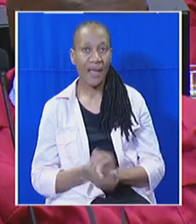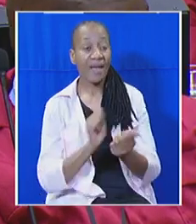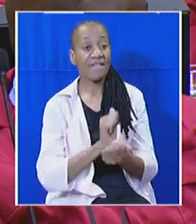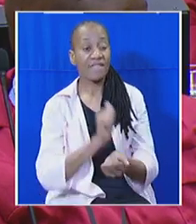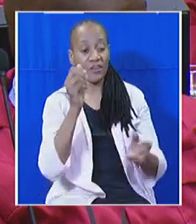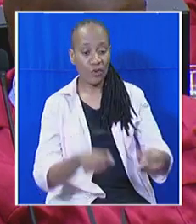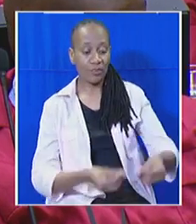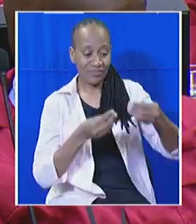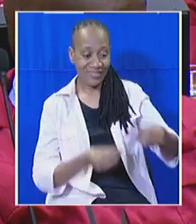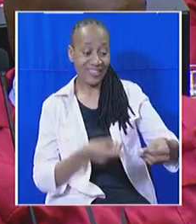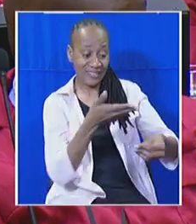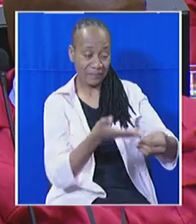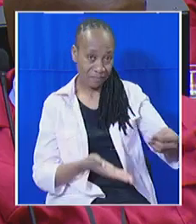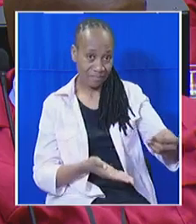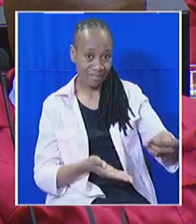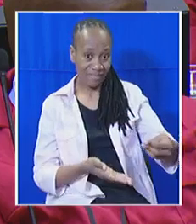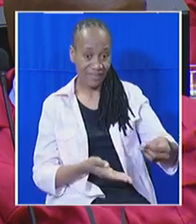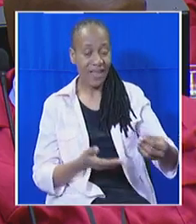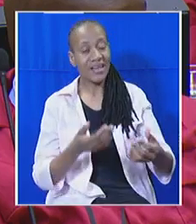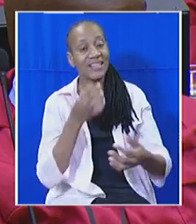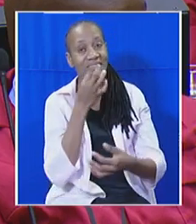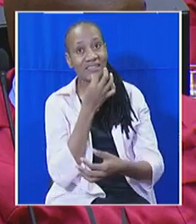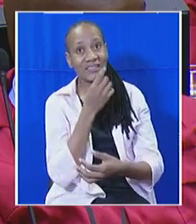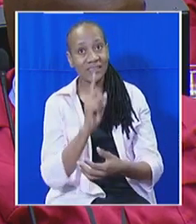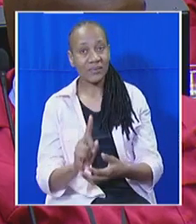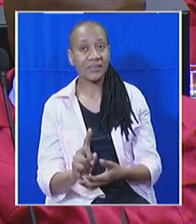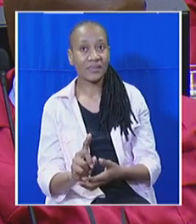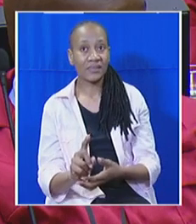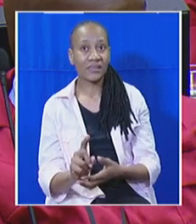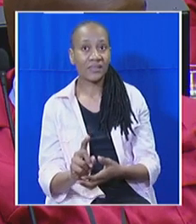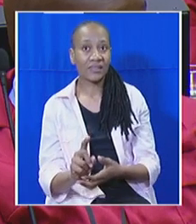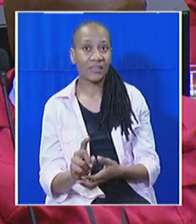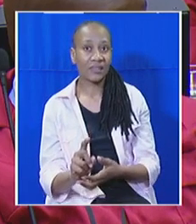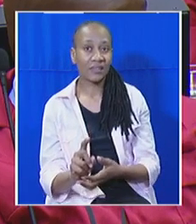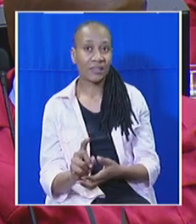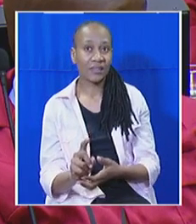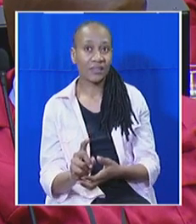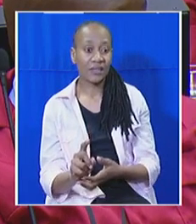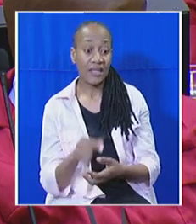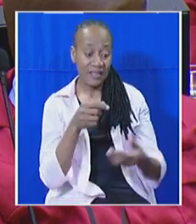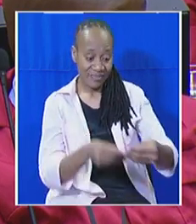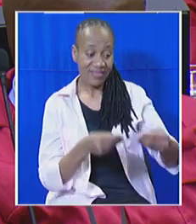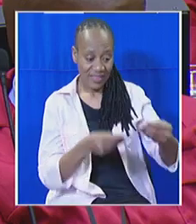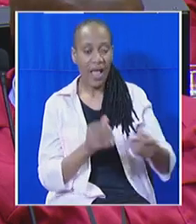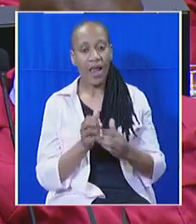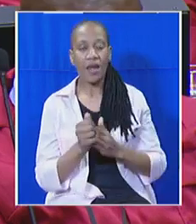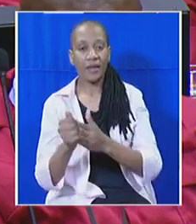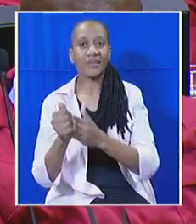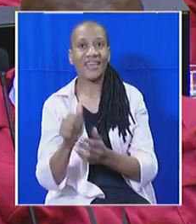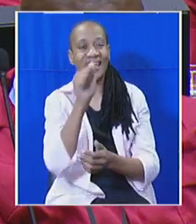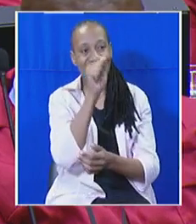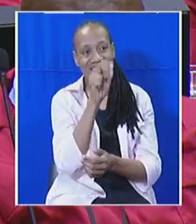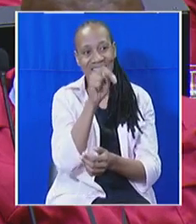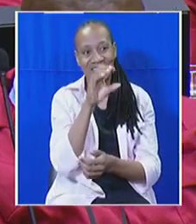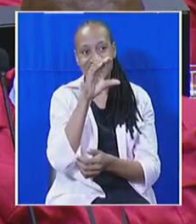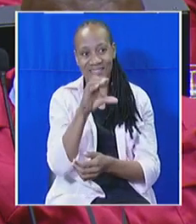National Congress e ipelang ka lone e re ke lone le leng gore le ba eteletse pele le re le bitsang re re ke